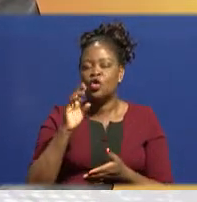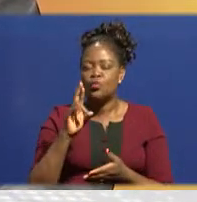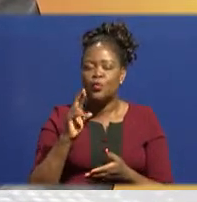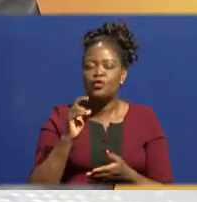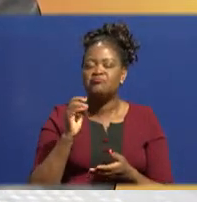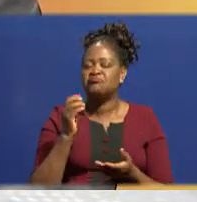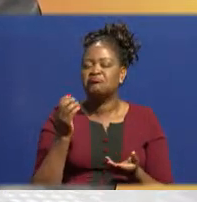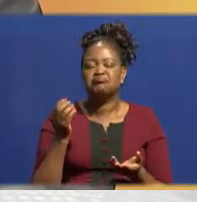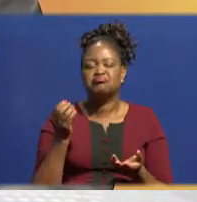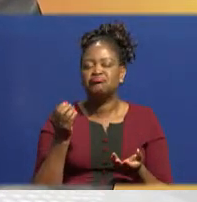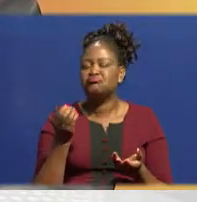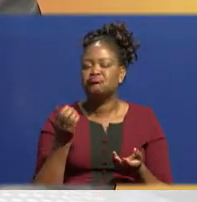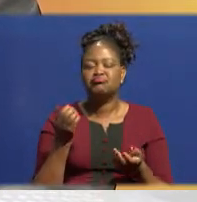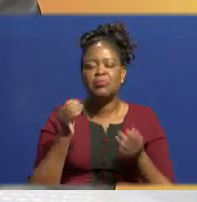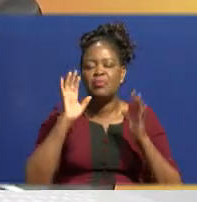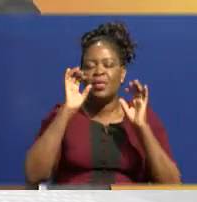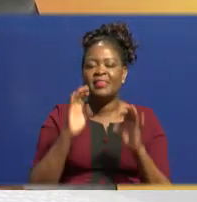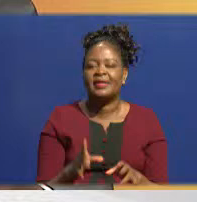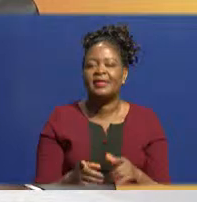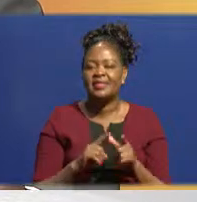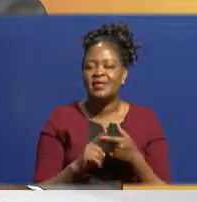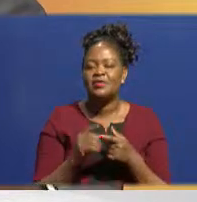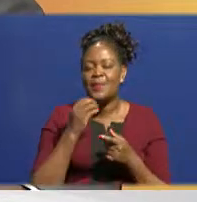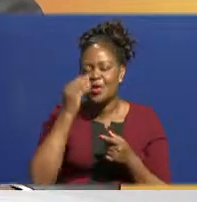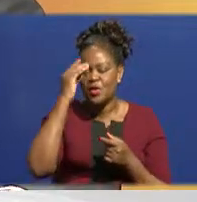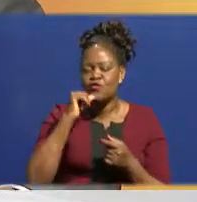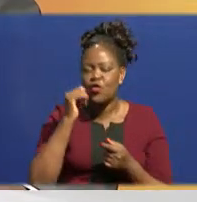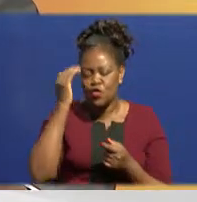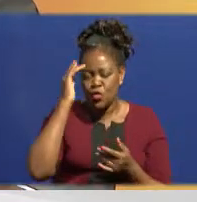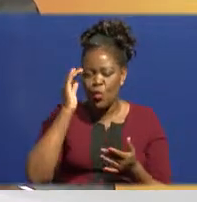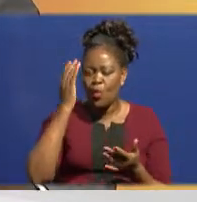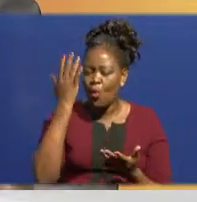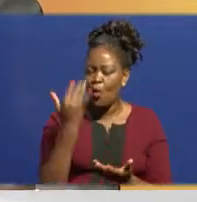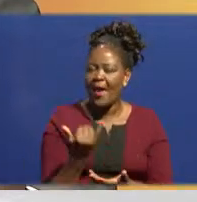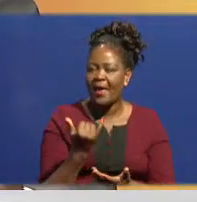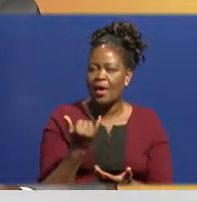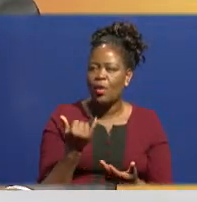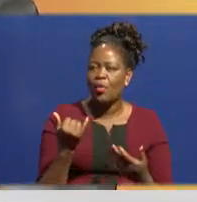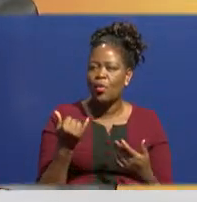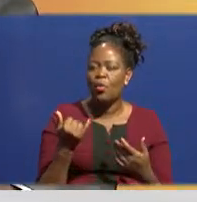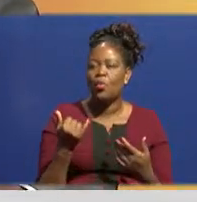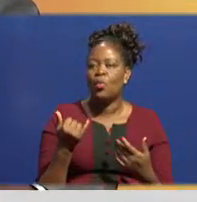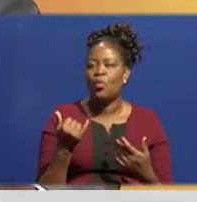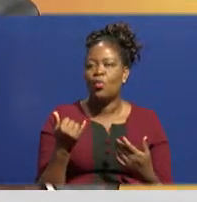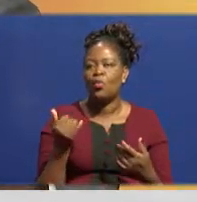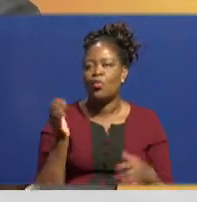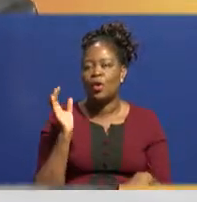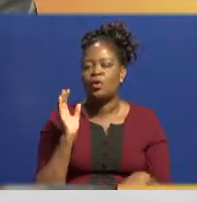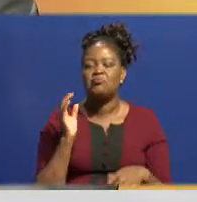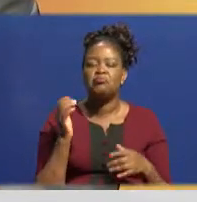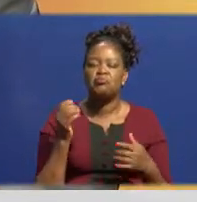be pretending to not know exactly why we got